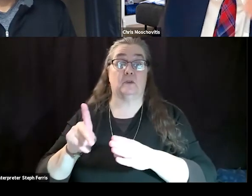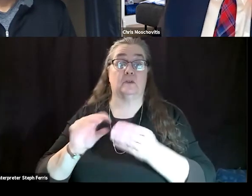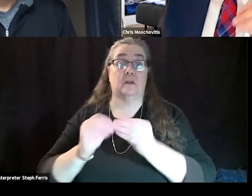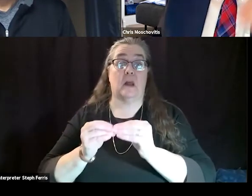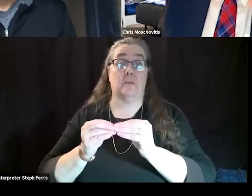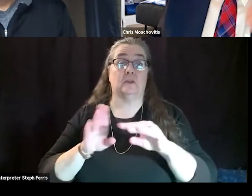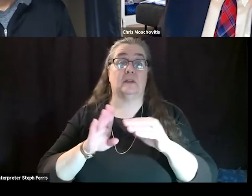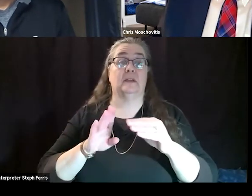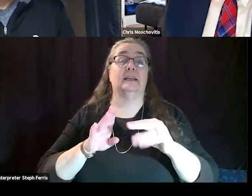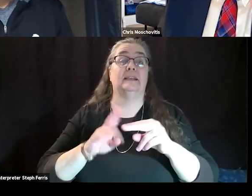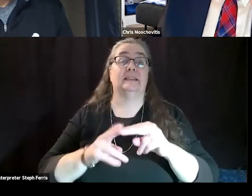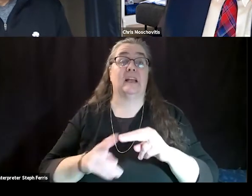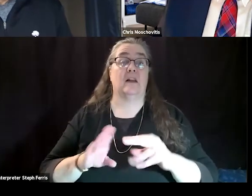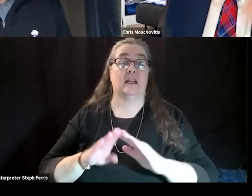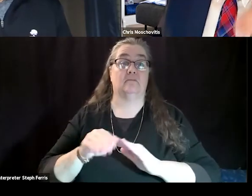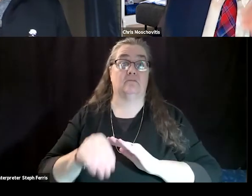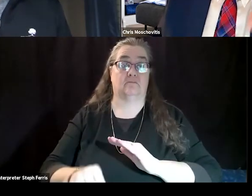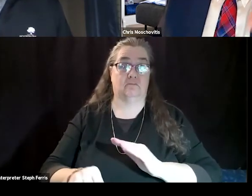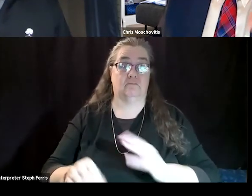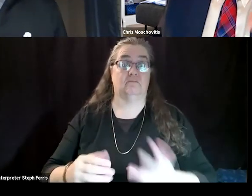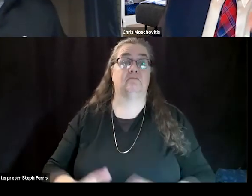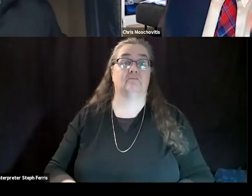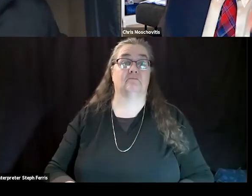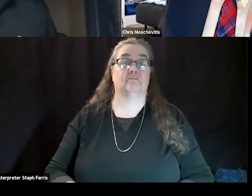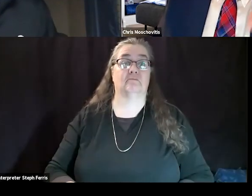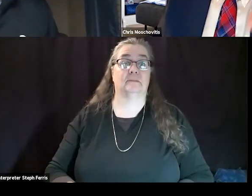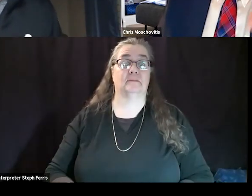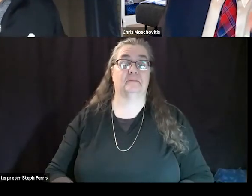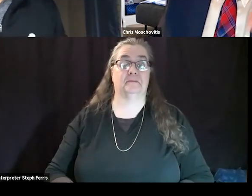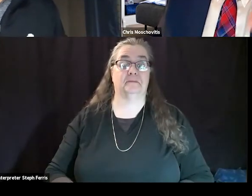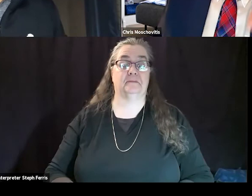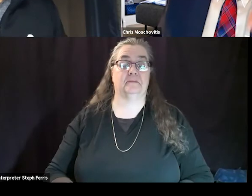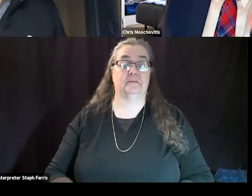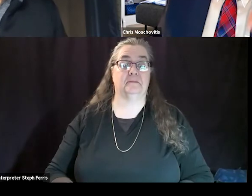And by IT professionals, I don't.